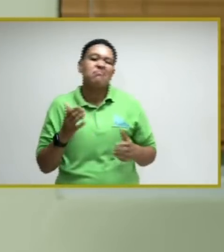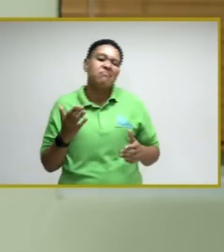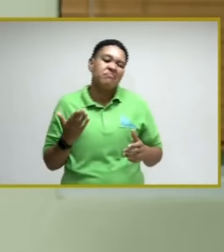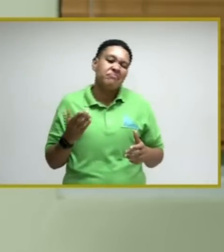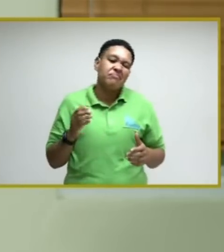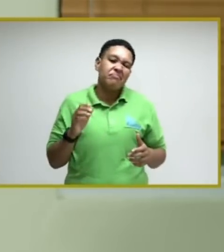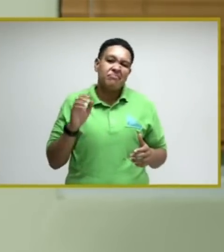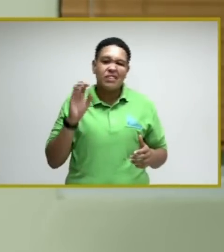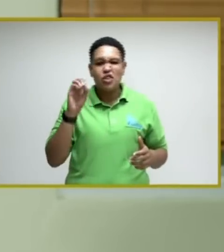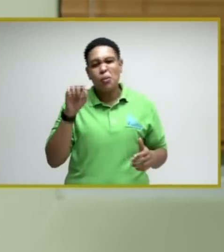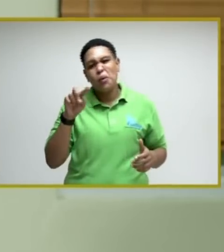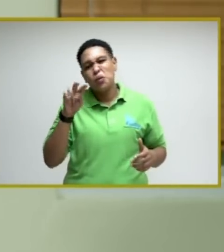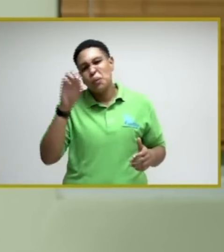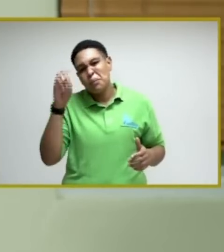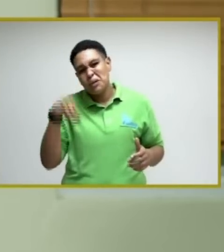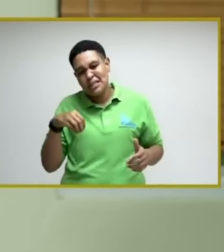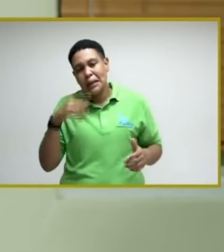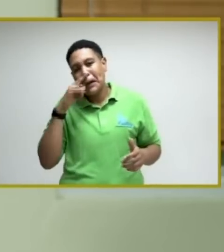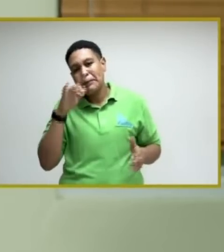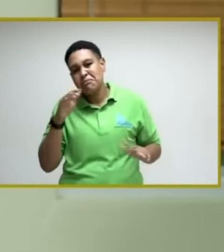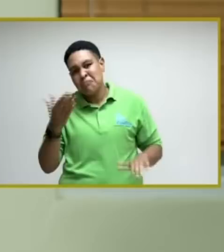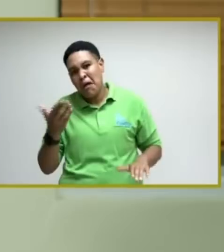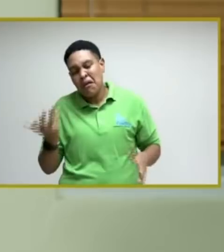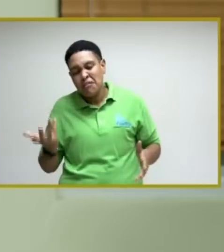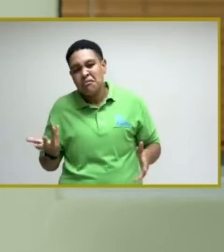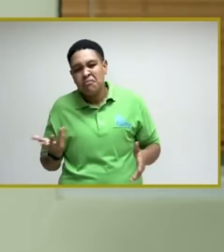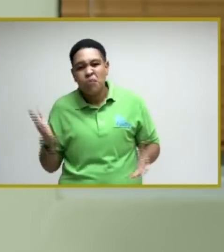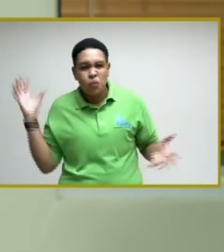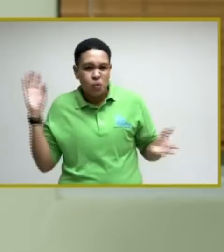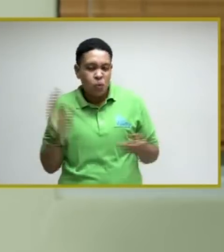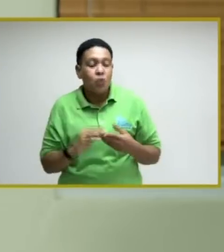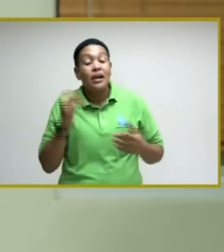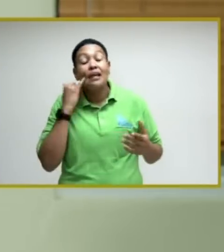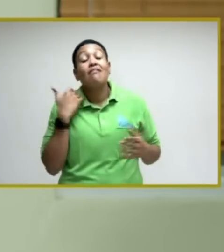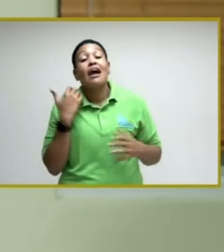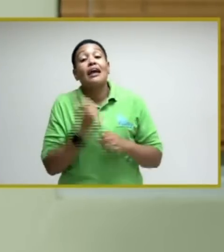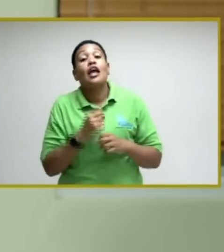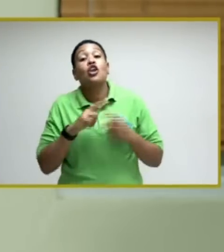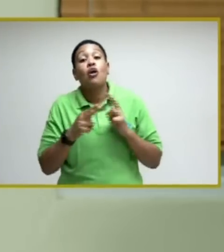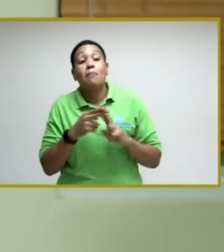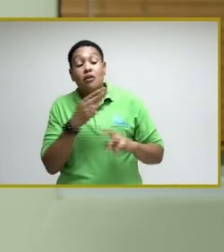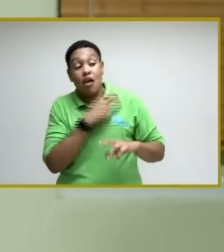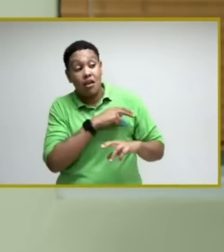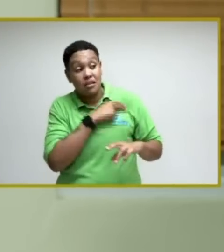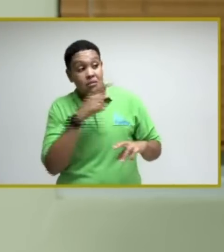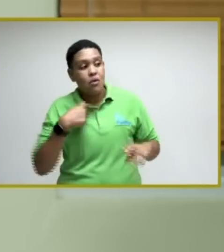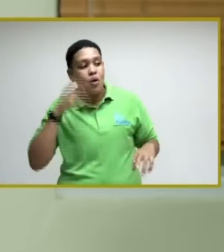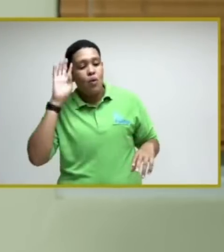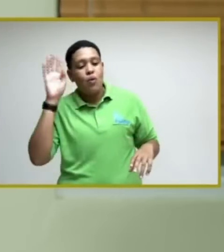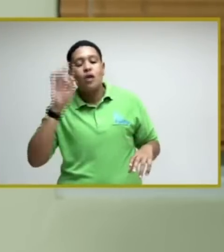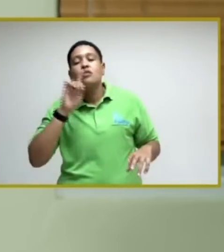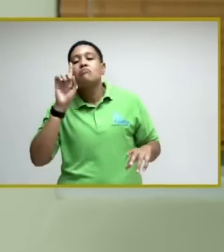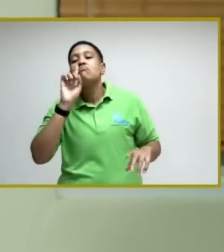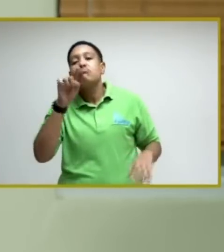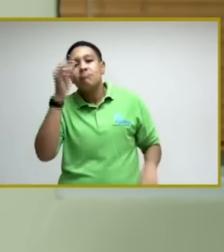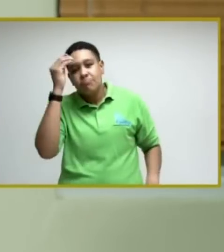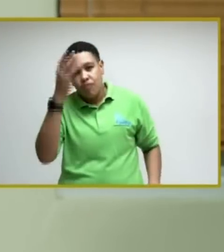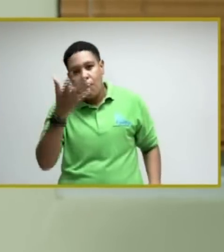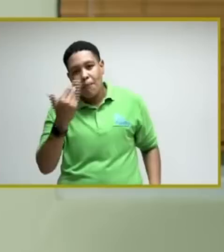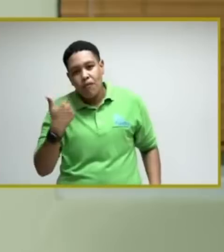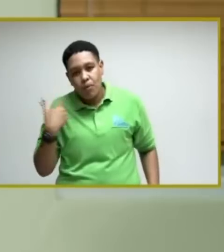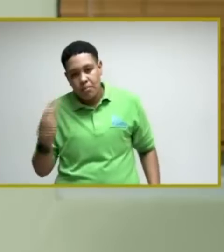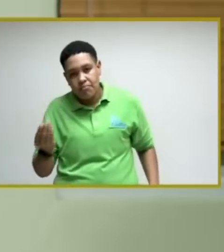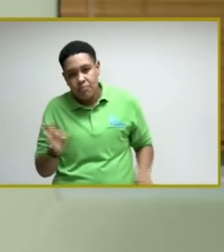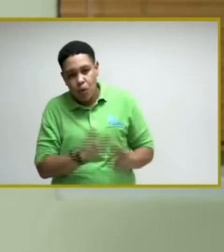of 0.2%. If I get the numbers on the hospitalization, I will let you know.